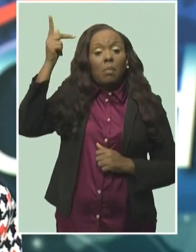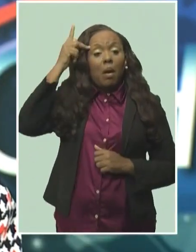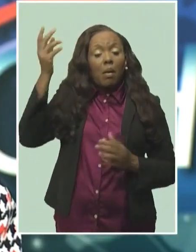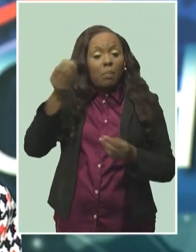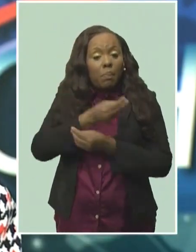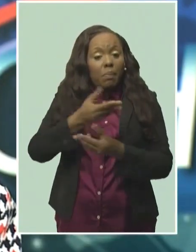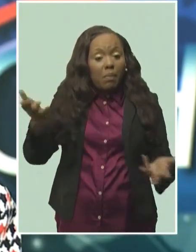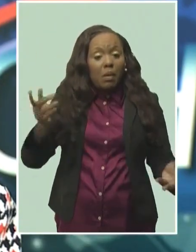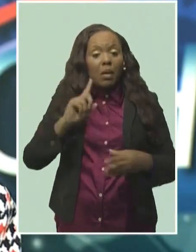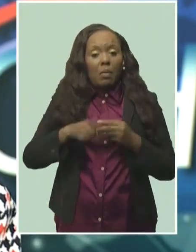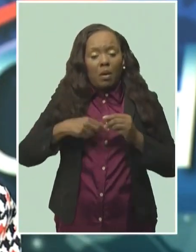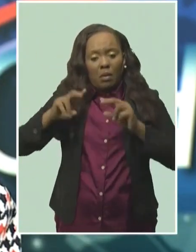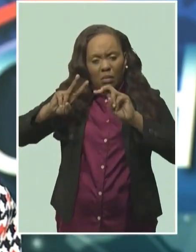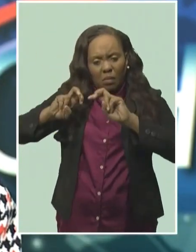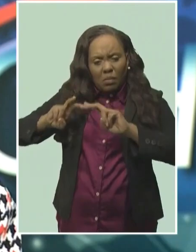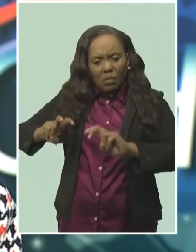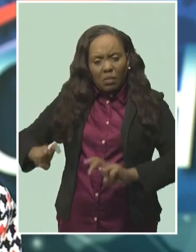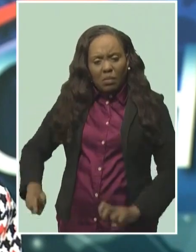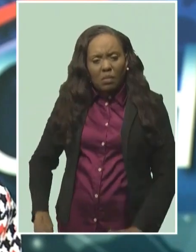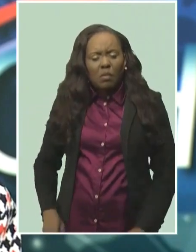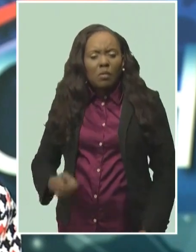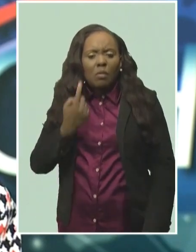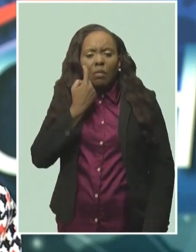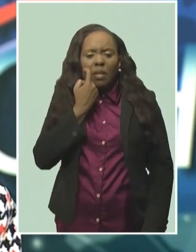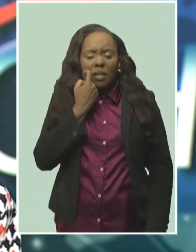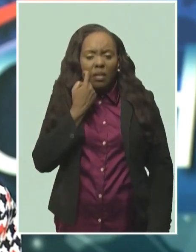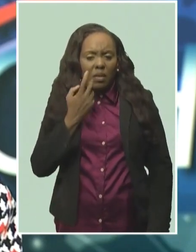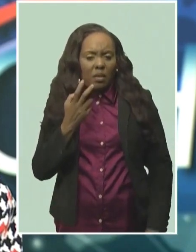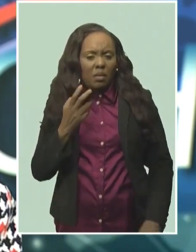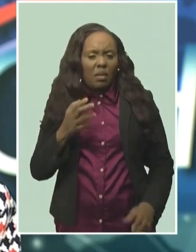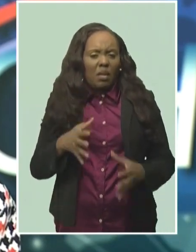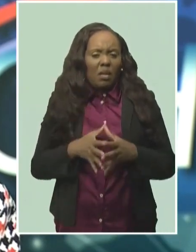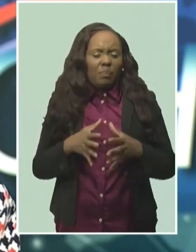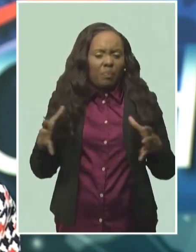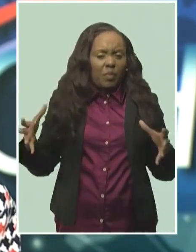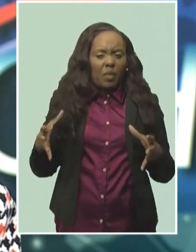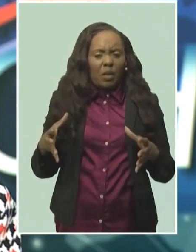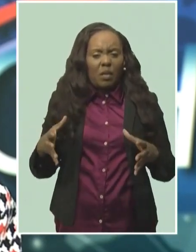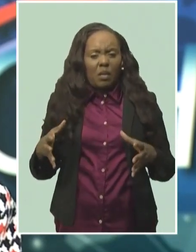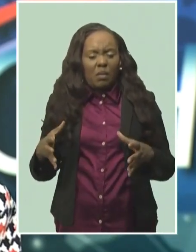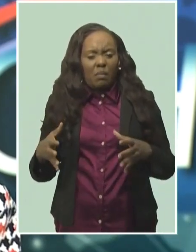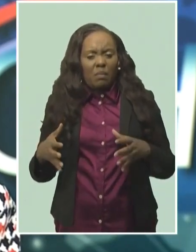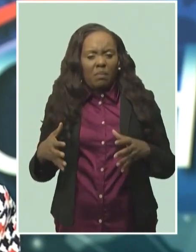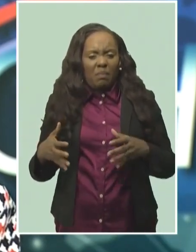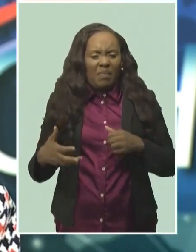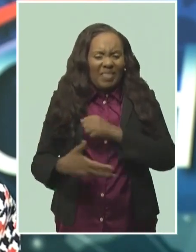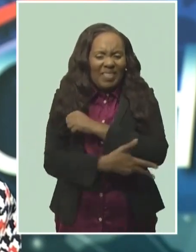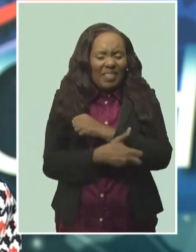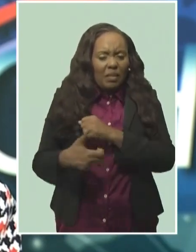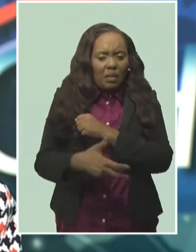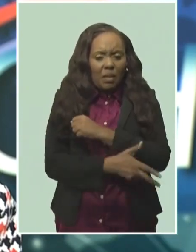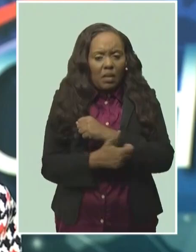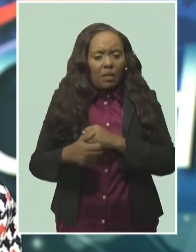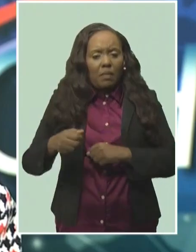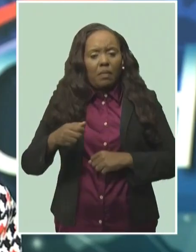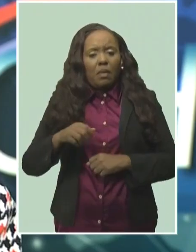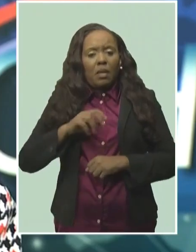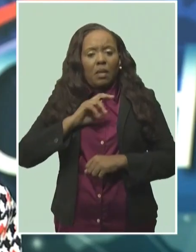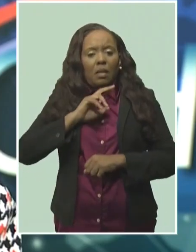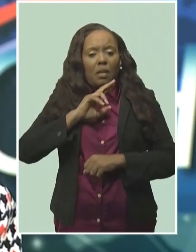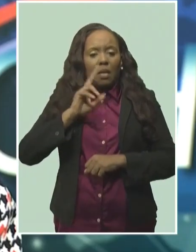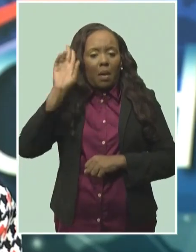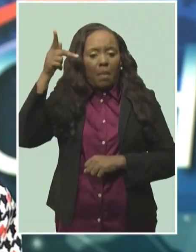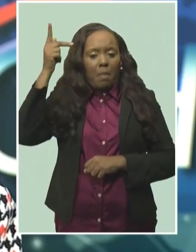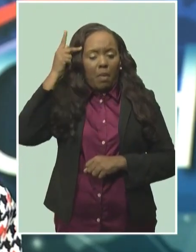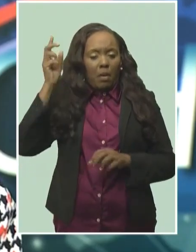developments surrounding the investigations into the recent theft of several priceless artifacts, that is, from the Parliament